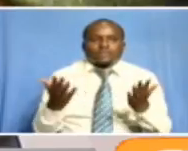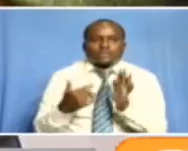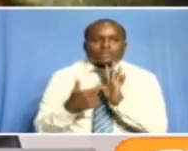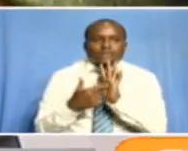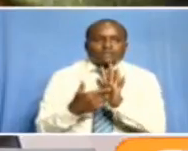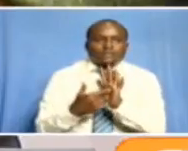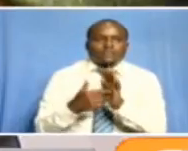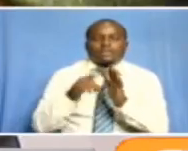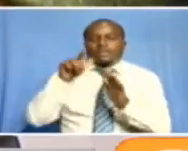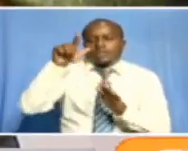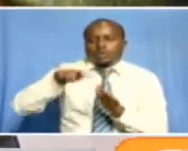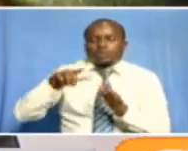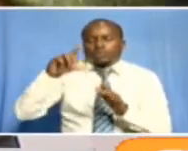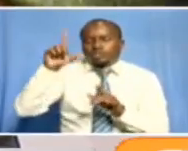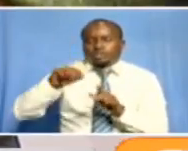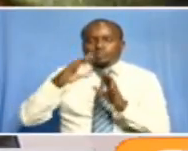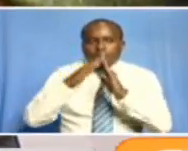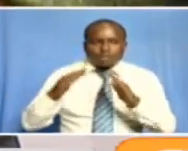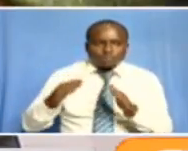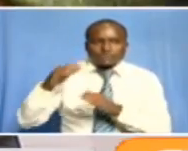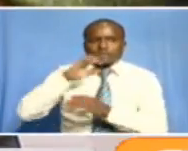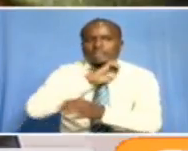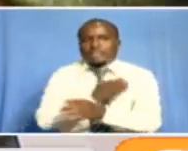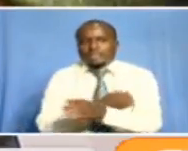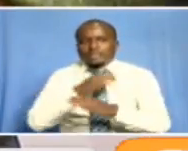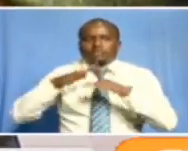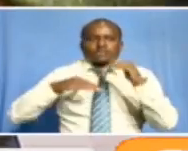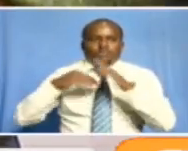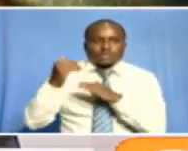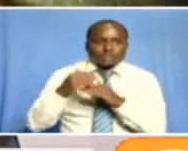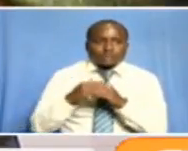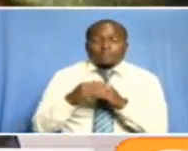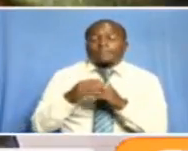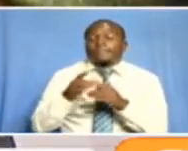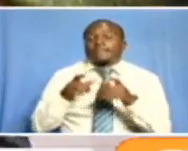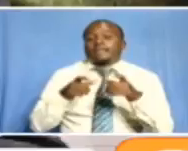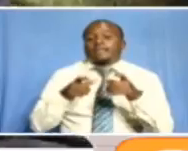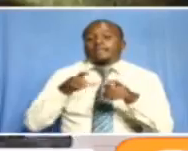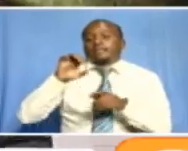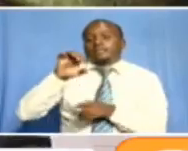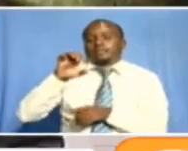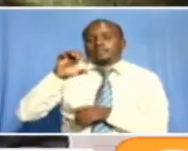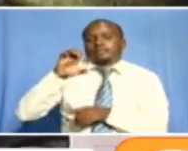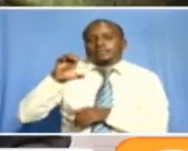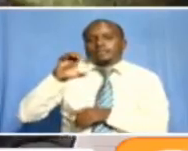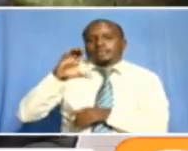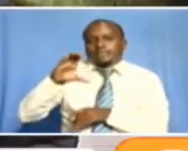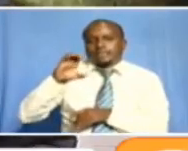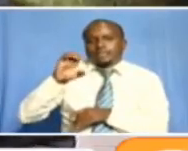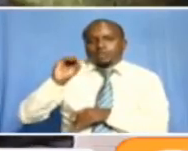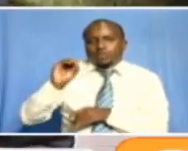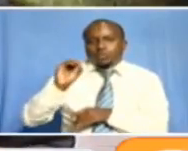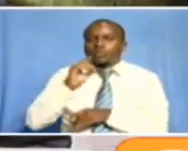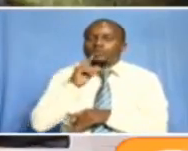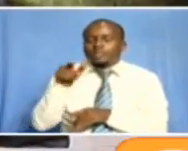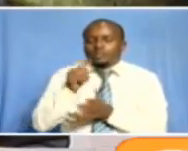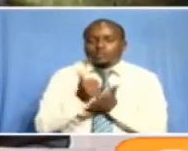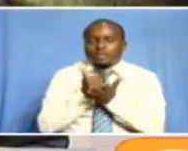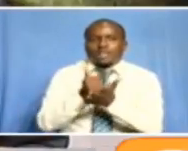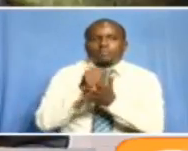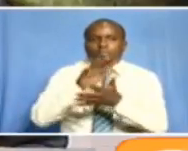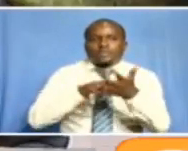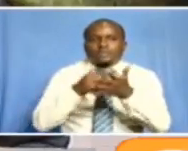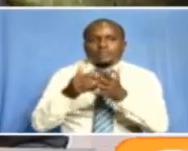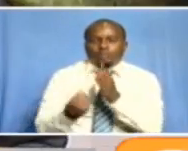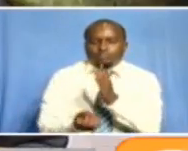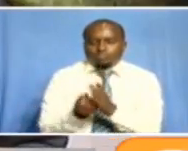low-cost housing, energy and infrastructure projects. Zamara Group Chief Executive Officer Sandeep Raichura says the move will enable the schemes to